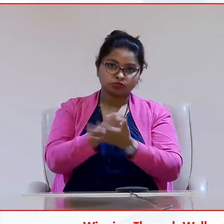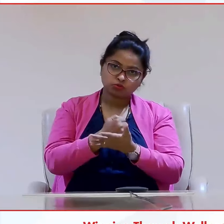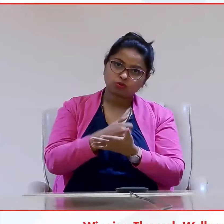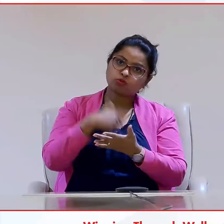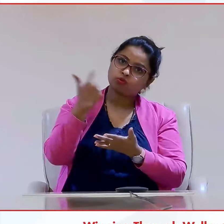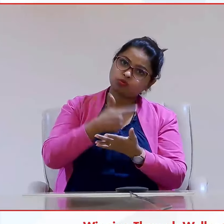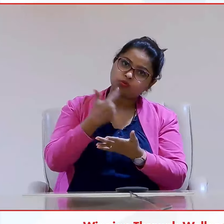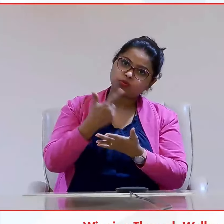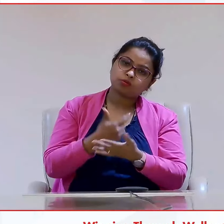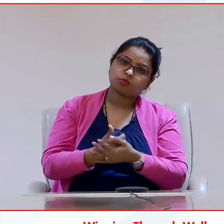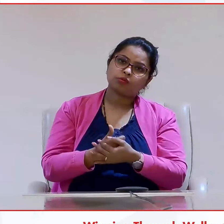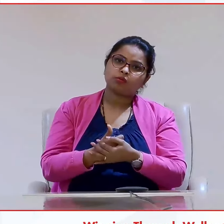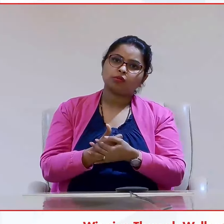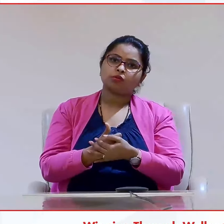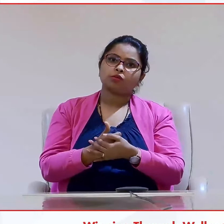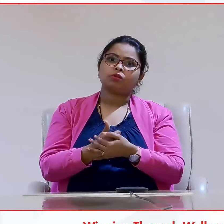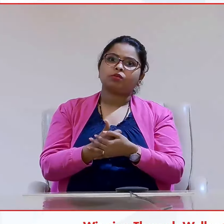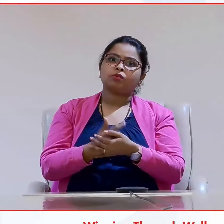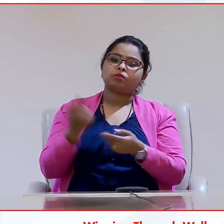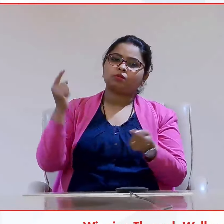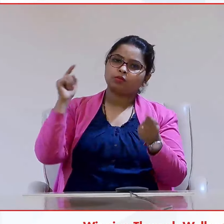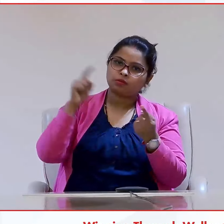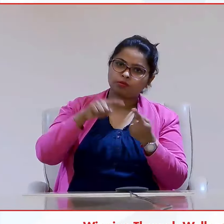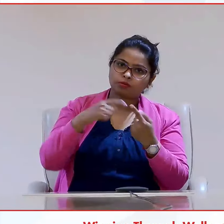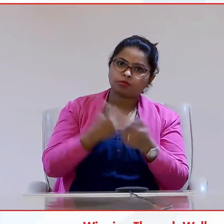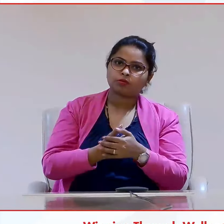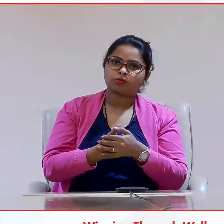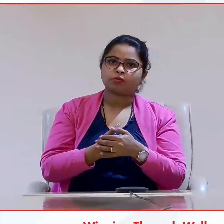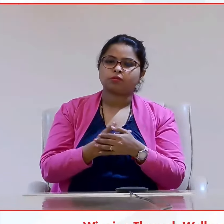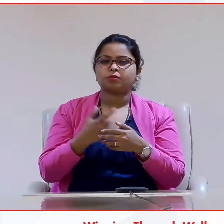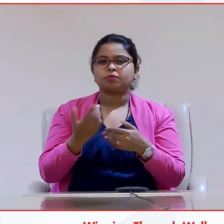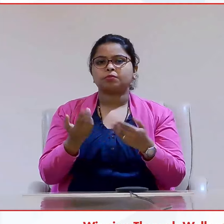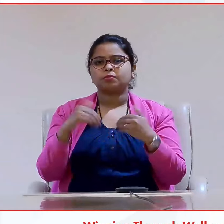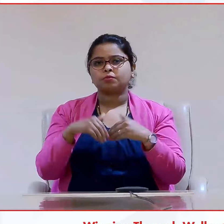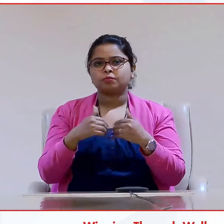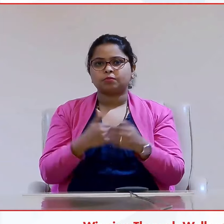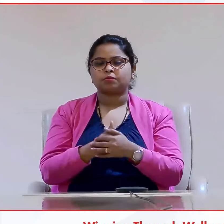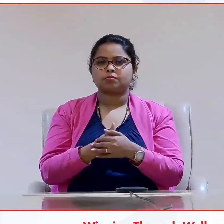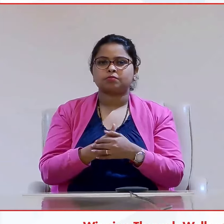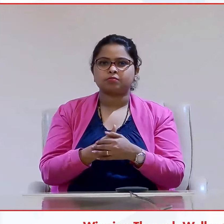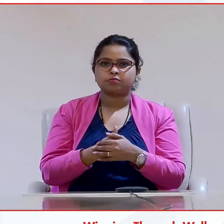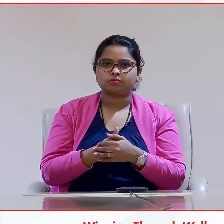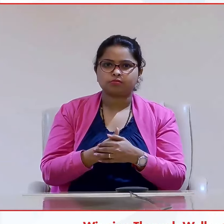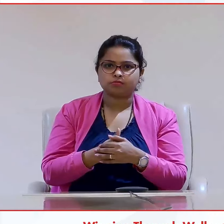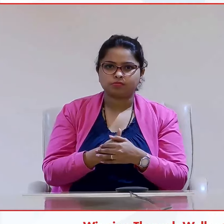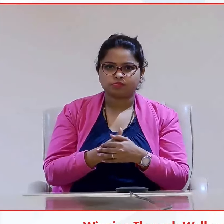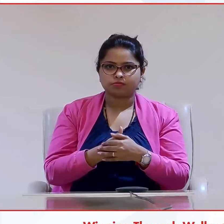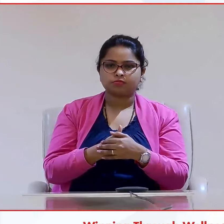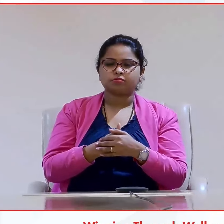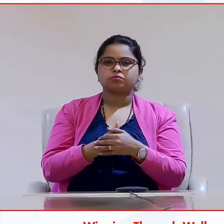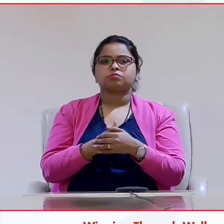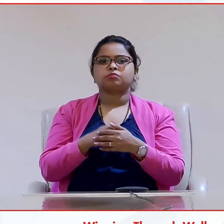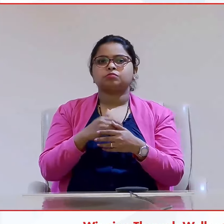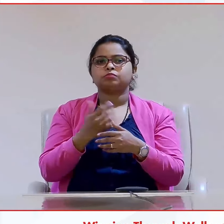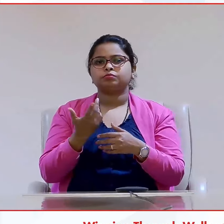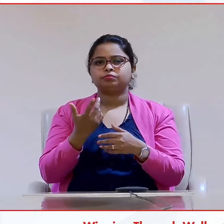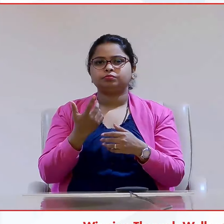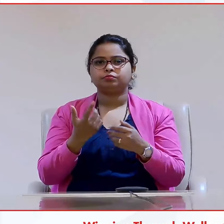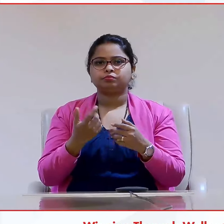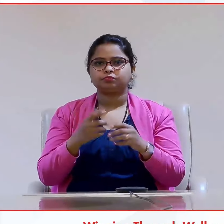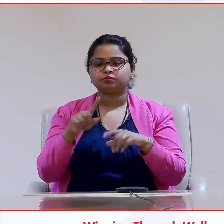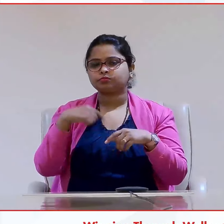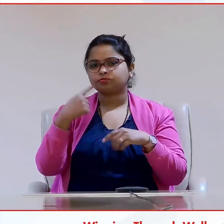sent this message can reach out to them and take their advice as mentors, as a part of their